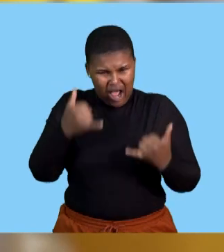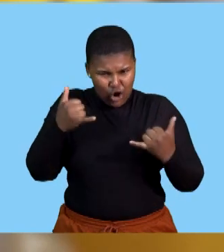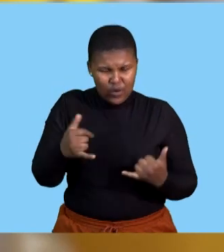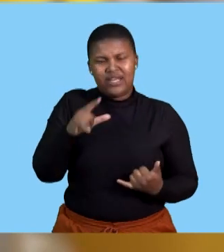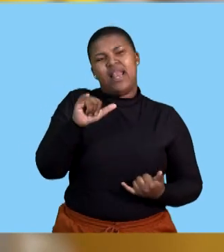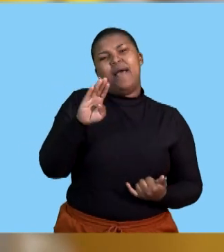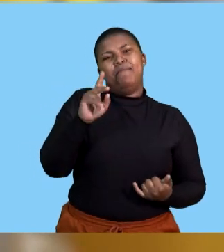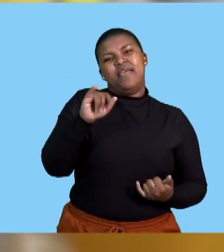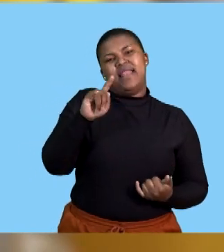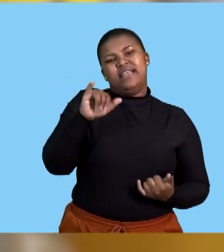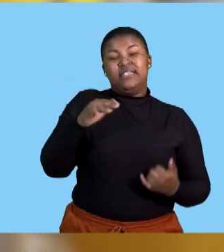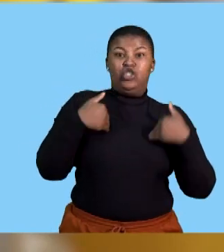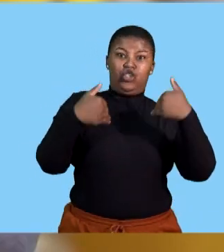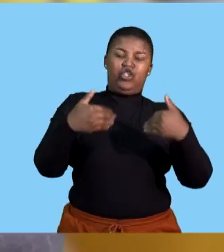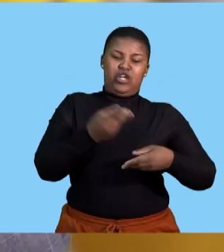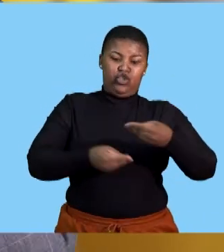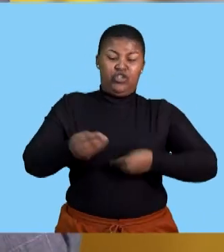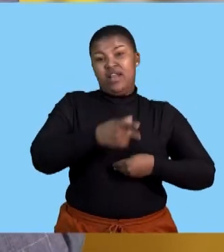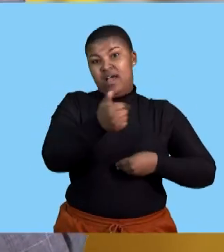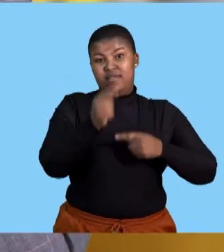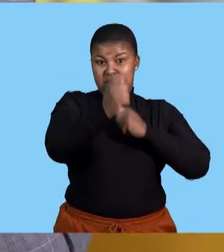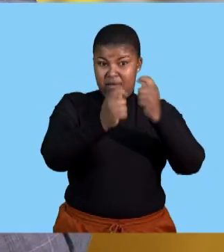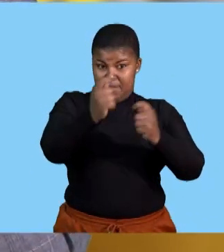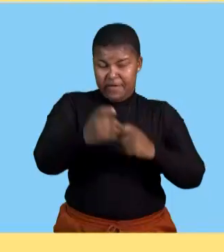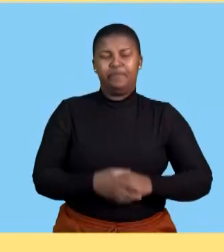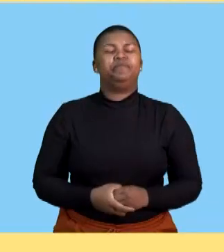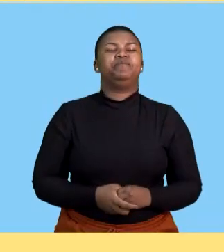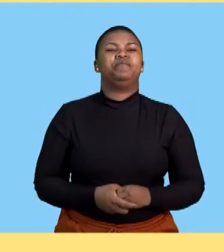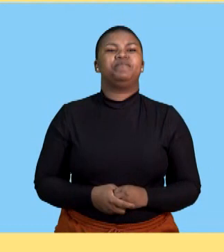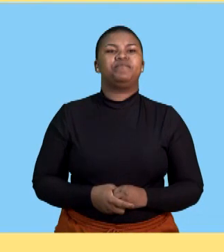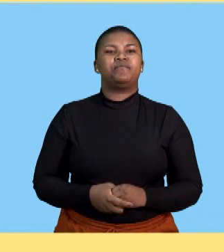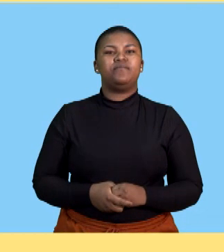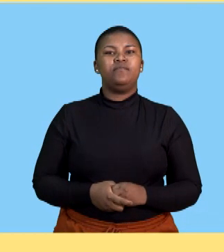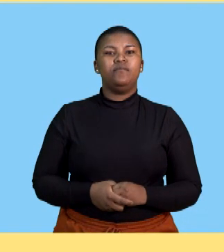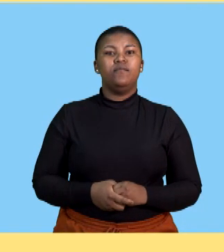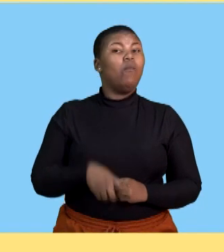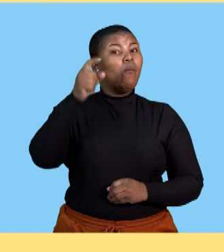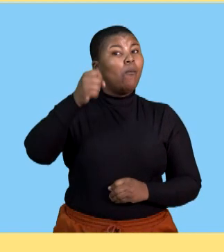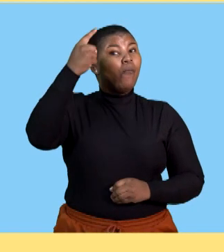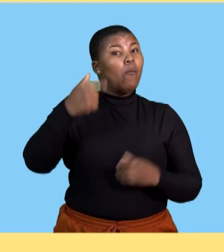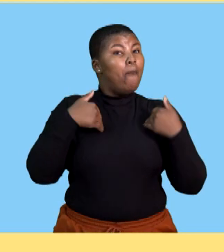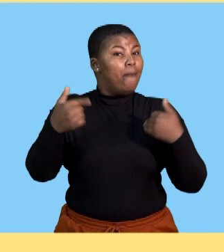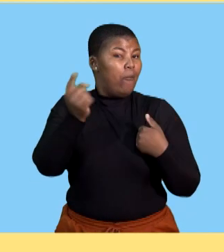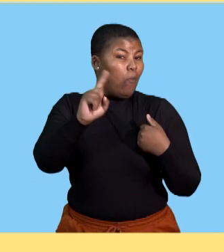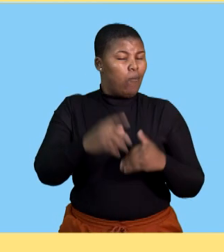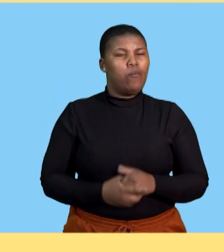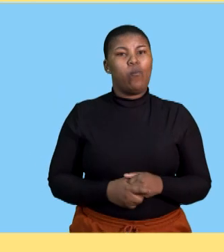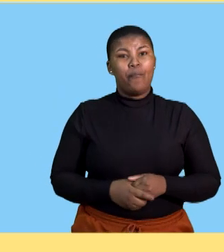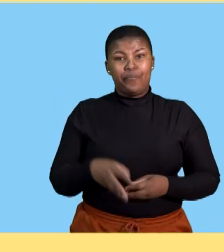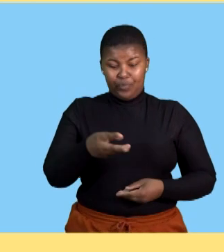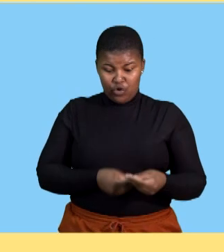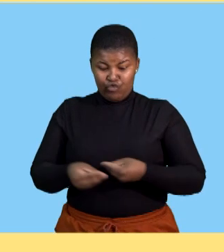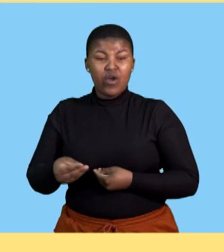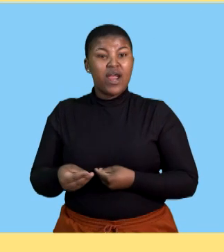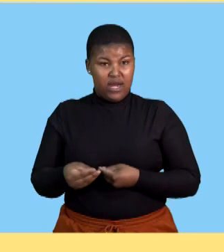therefore begin with our trade and other payables. The first thing that I start with is my trade